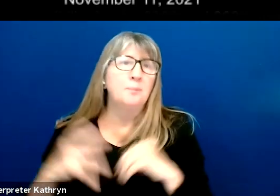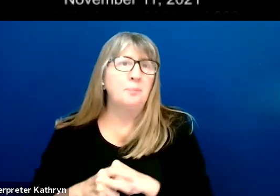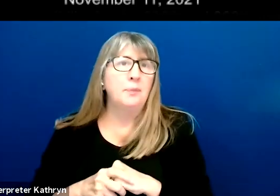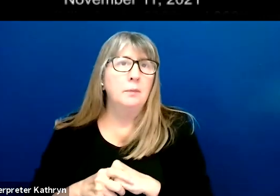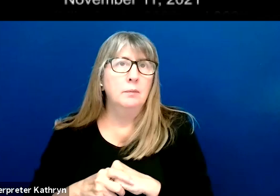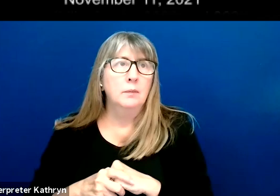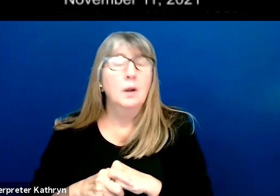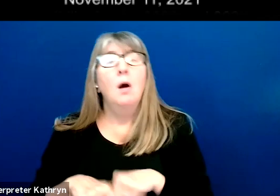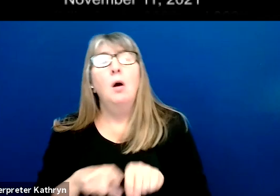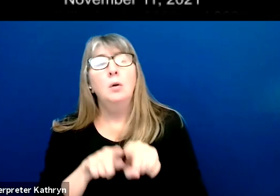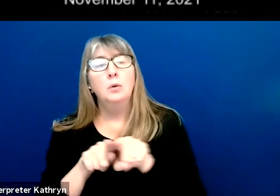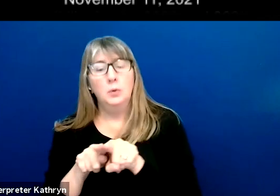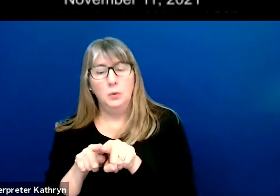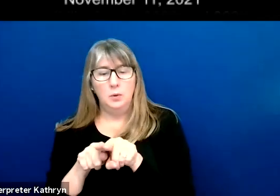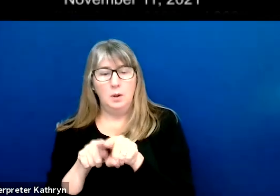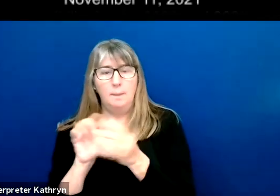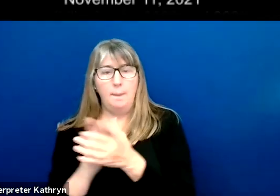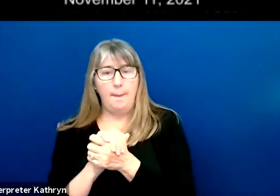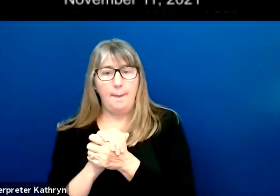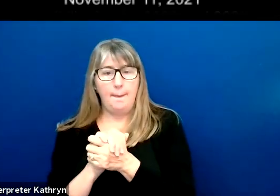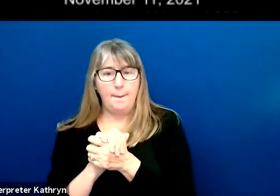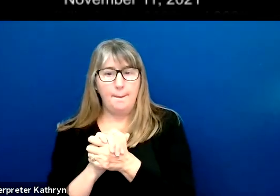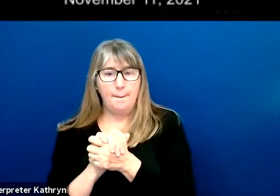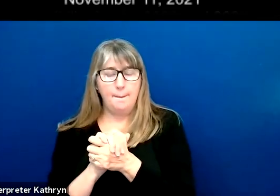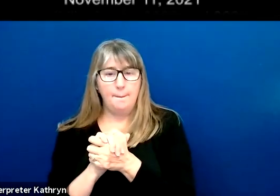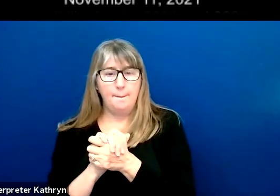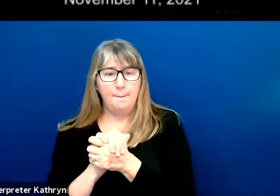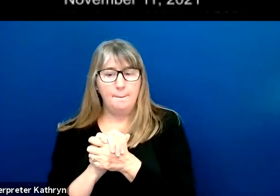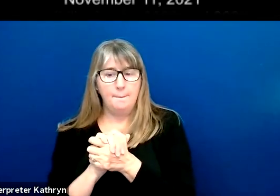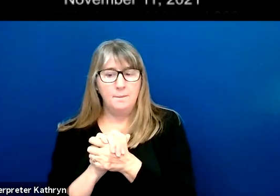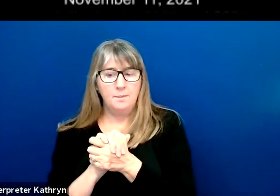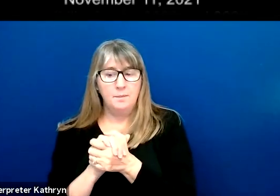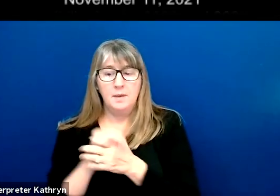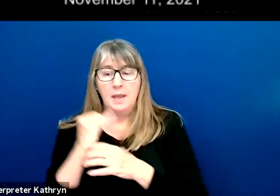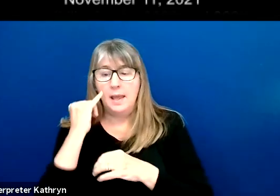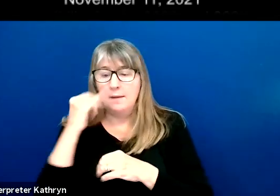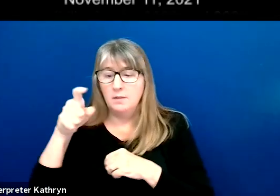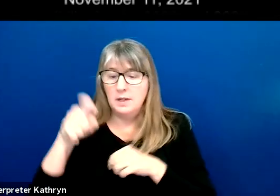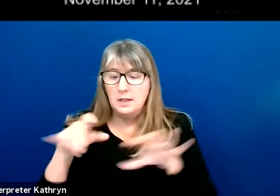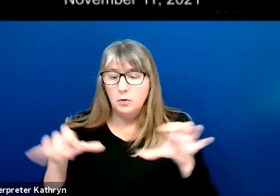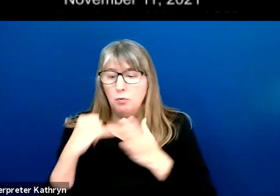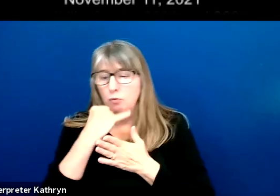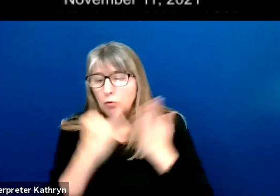I also, if there is a need to do any kind of drawing,